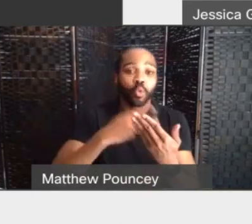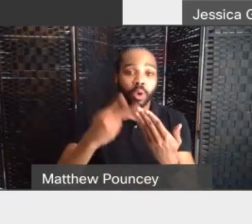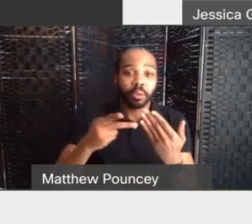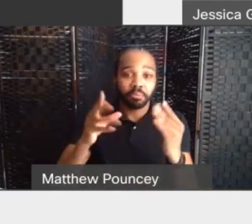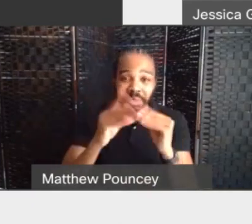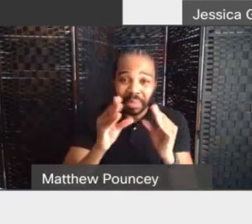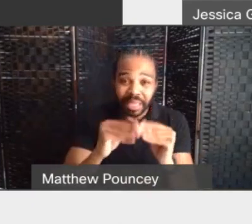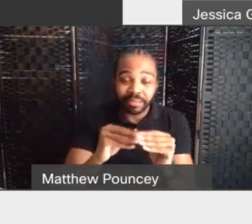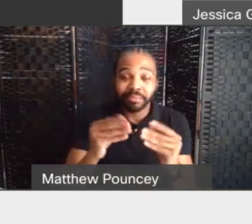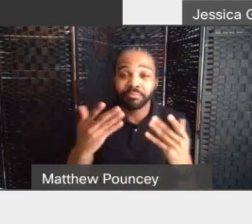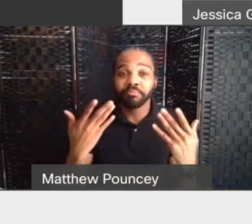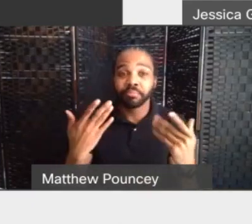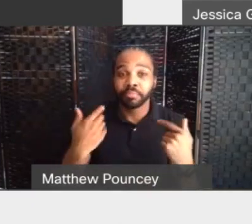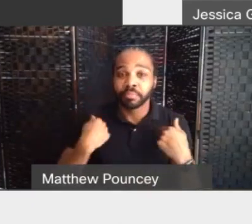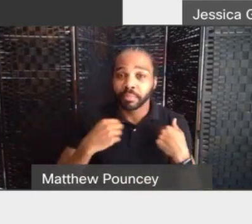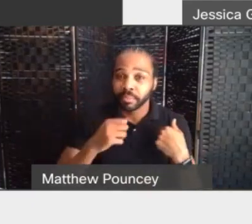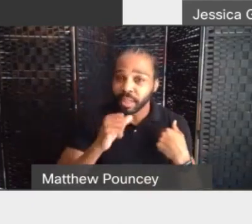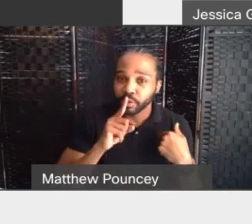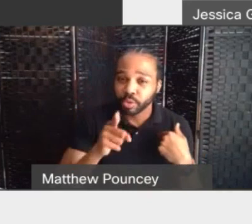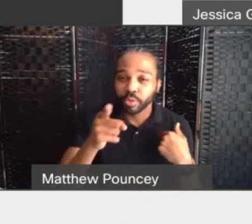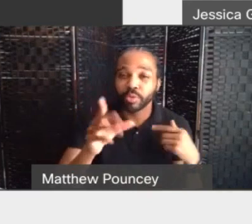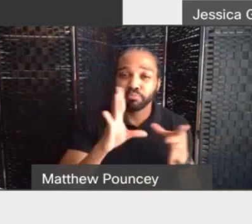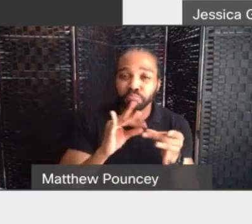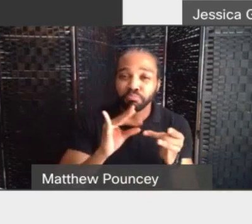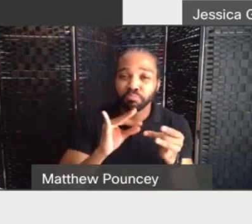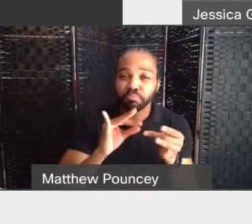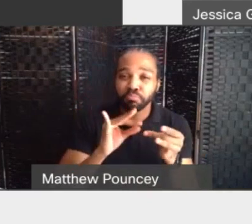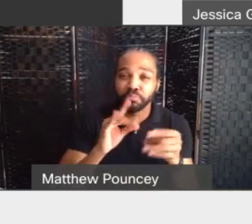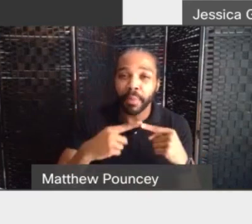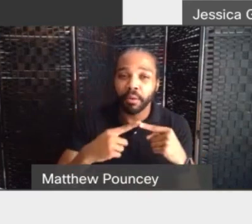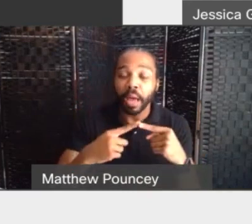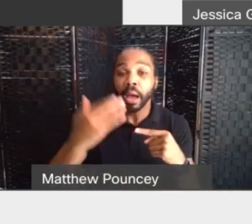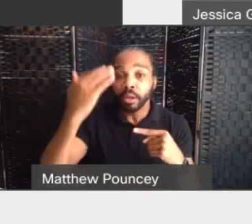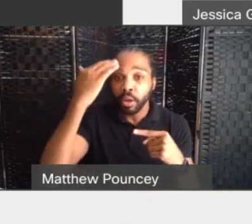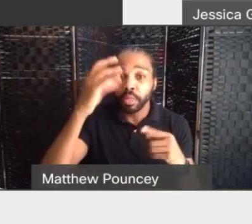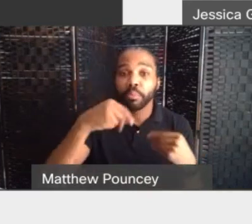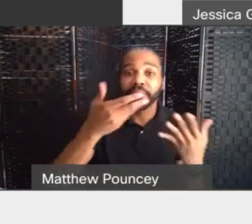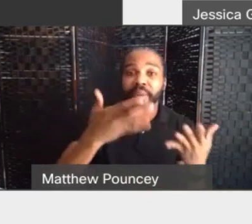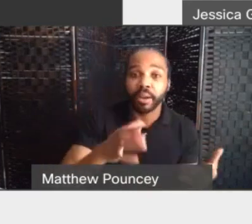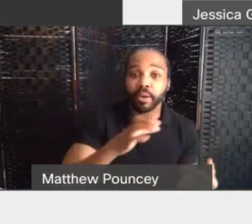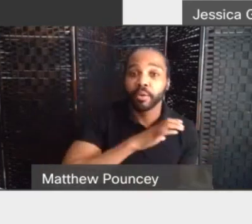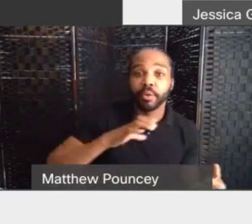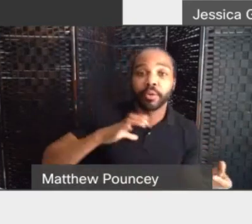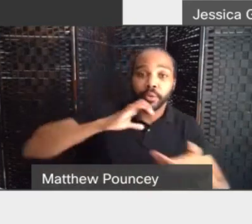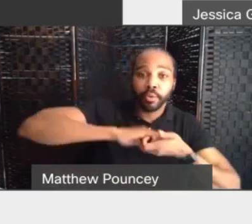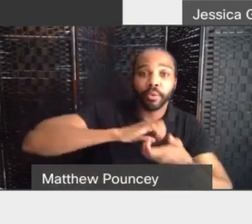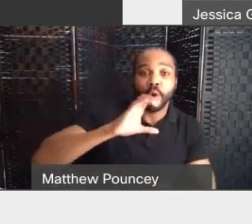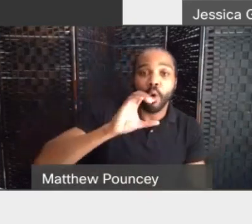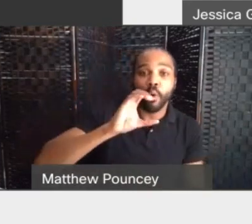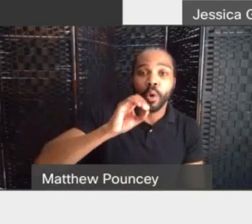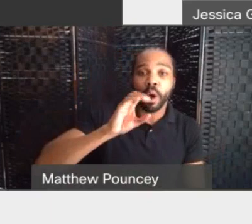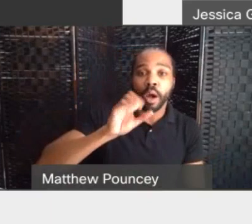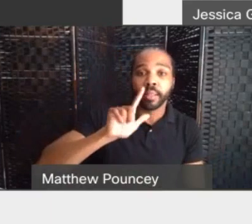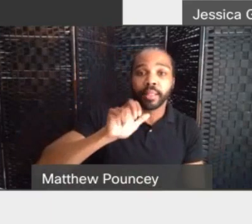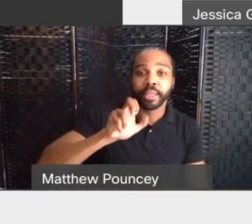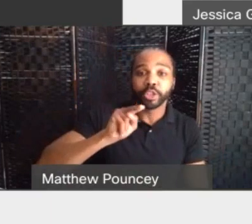I'm not certain whether you're referring to, I know the Provider Coalition has day program meetings, and did we